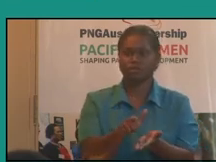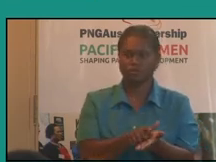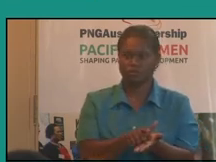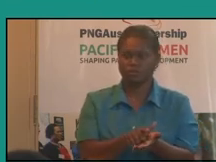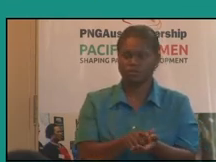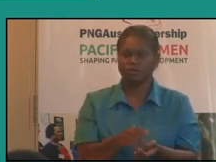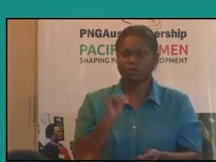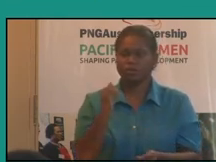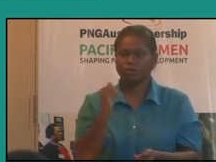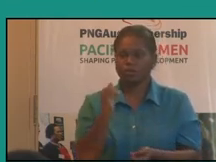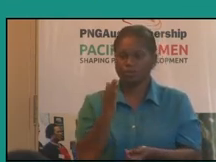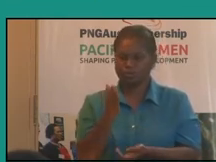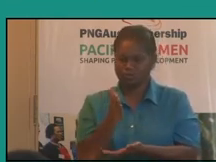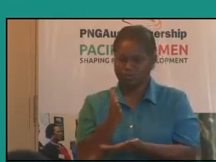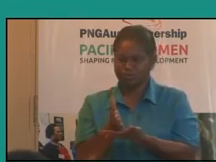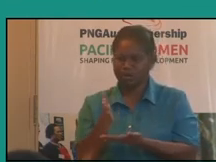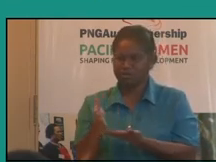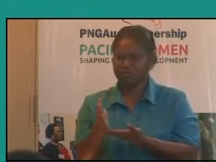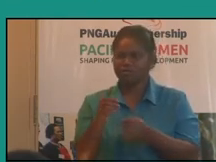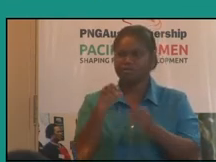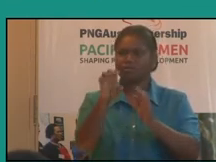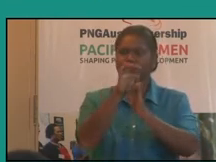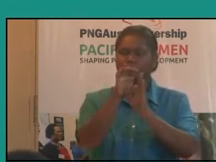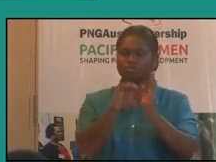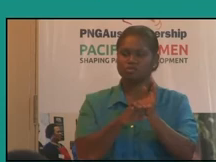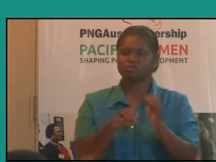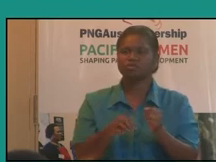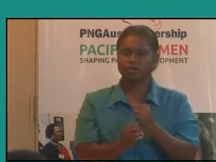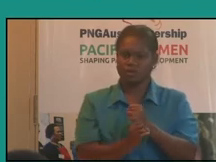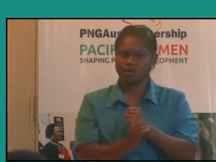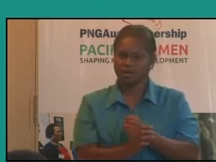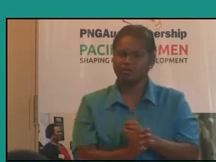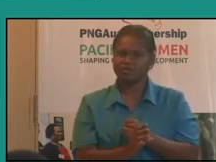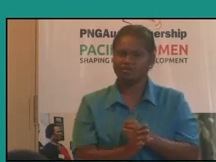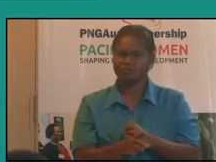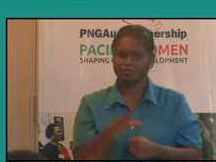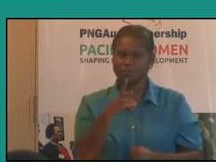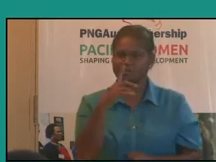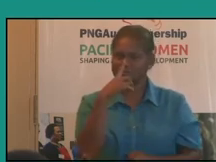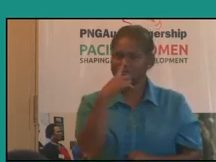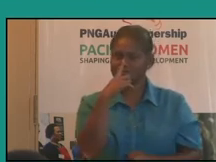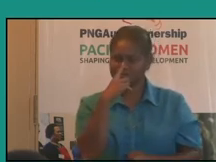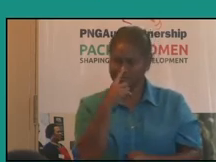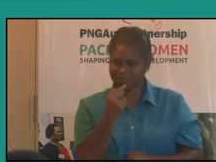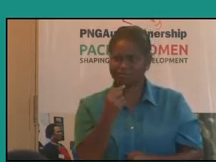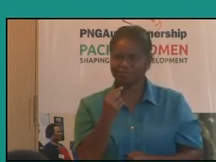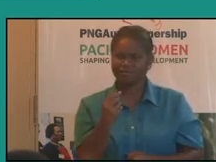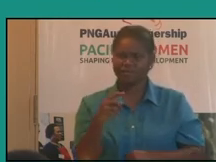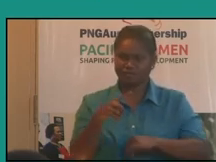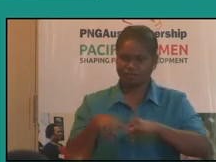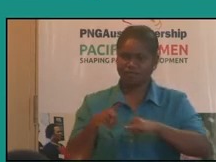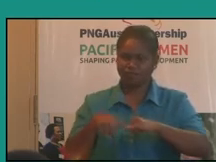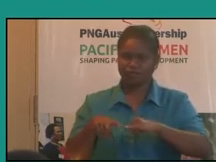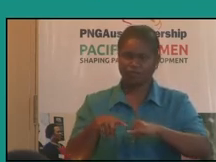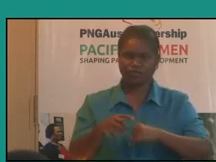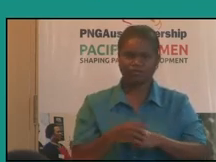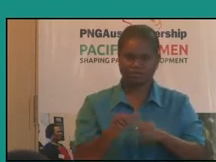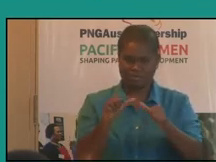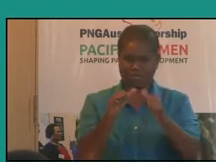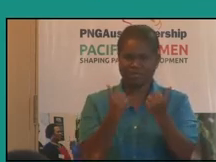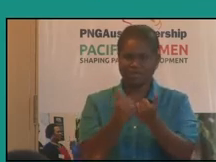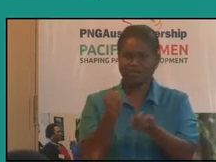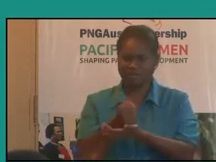Constitution. So I'm pretty sure that the government can easily muscle the numbers to vote for the change to section